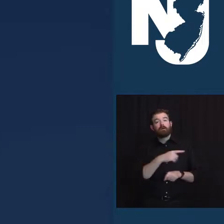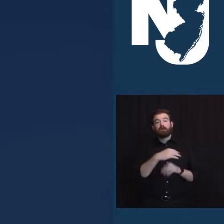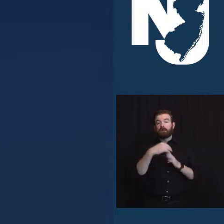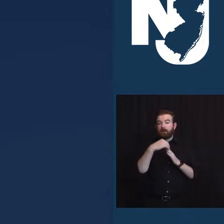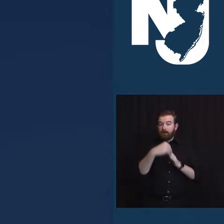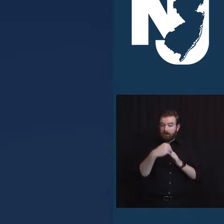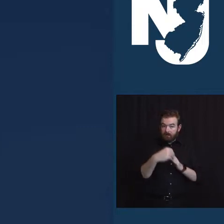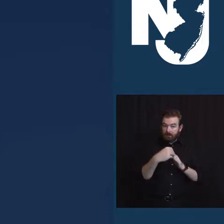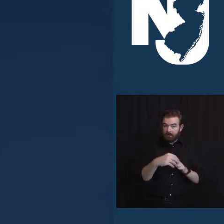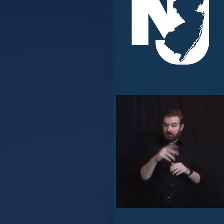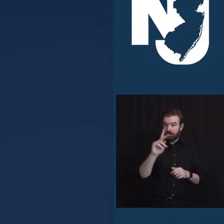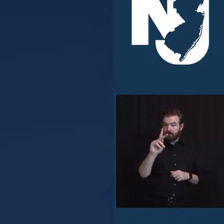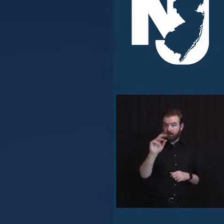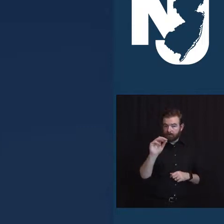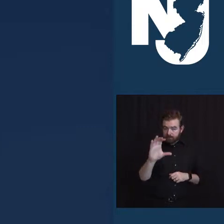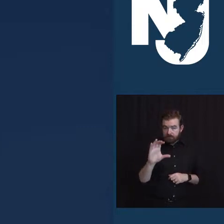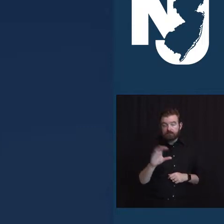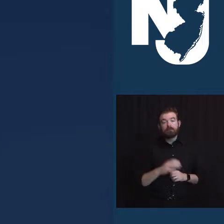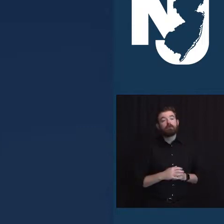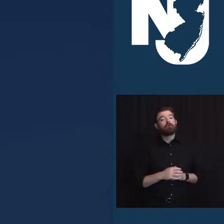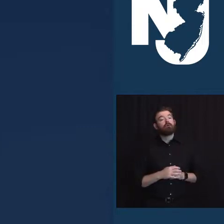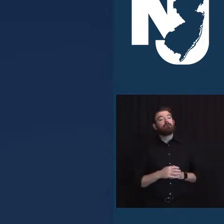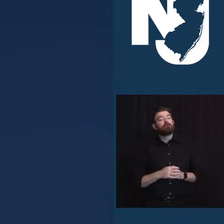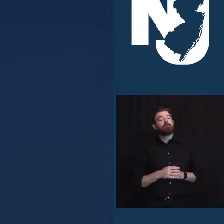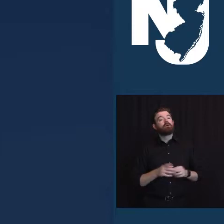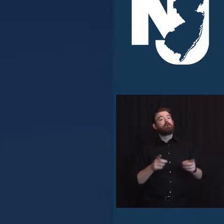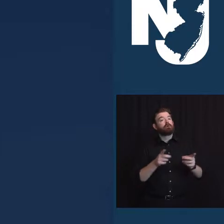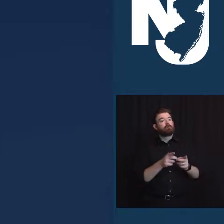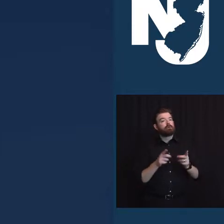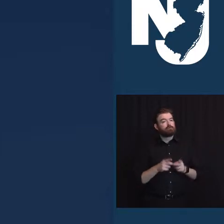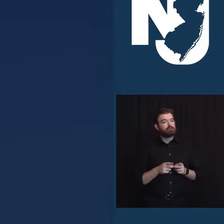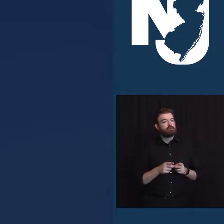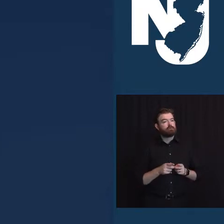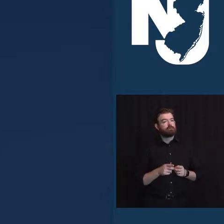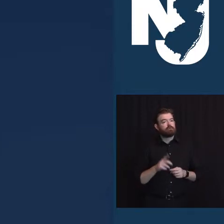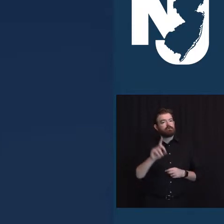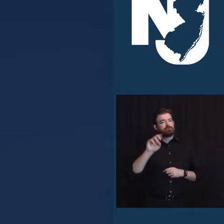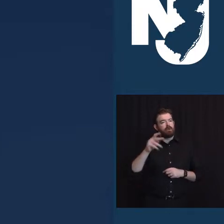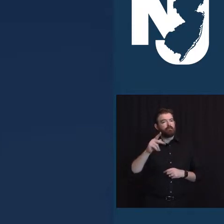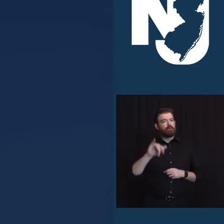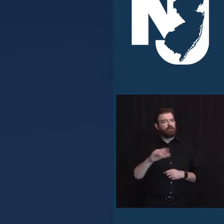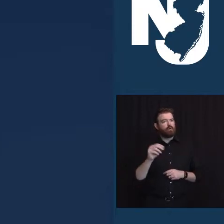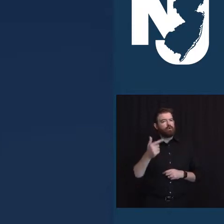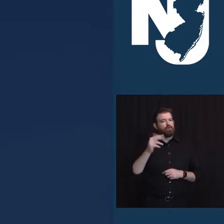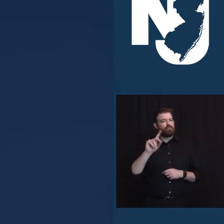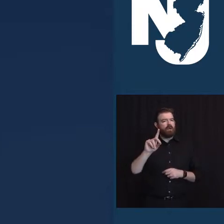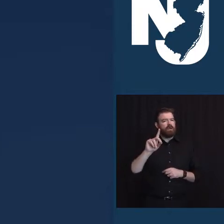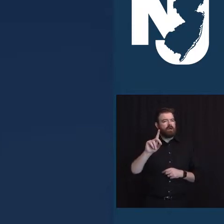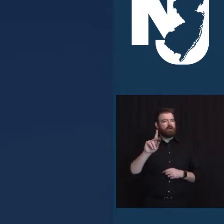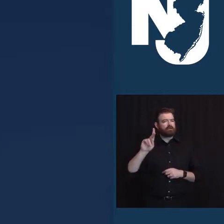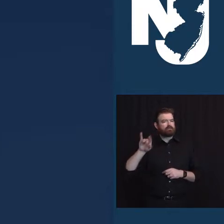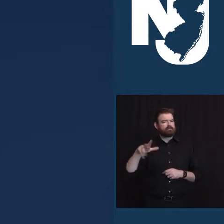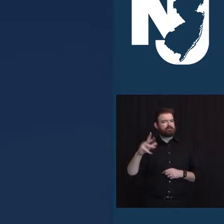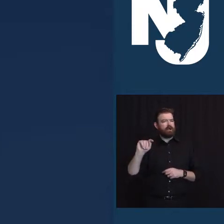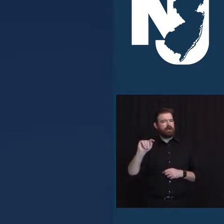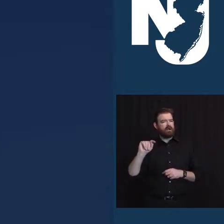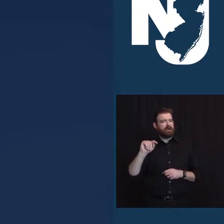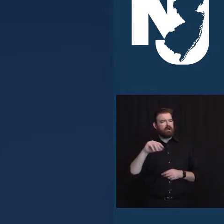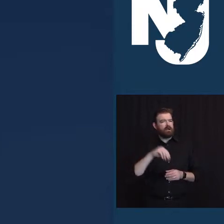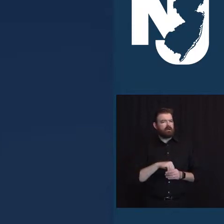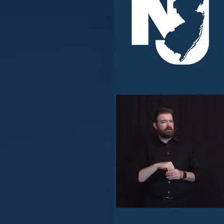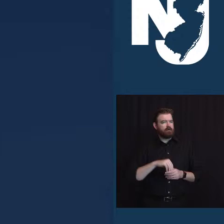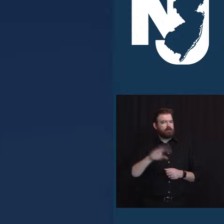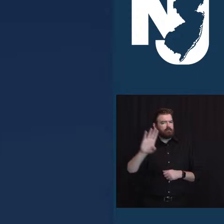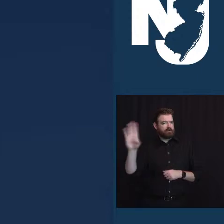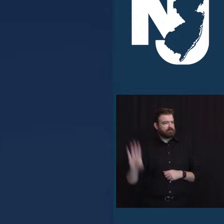that organization, including as a district deputy and grand knight in Brooklyn. By the way, that's where he was born and raised, and in